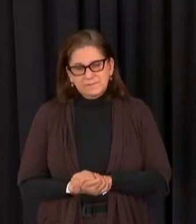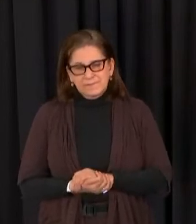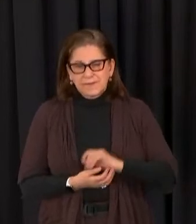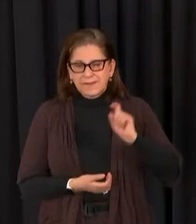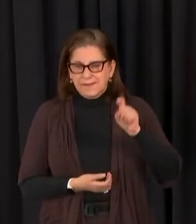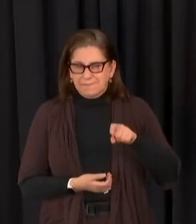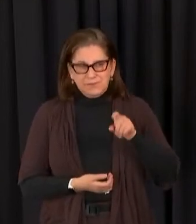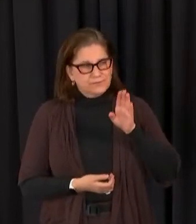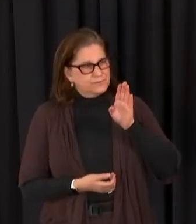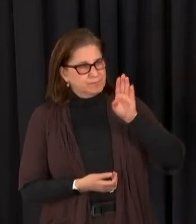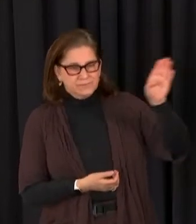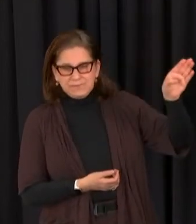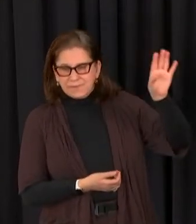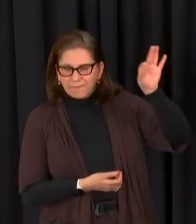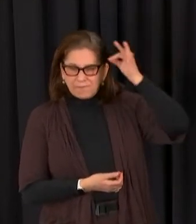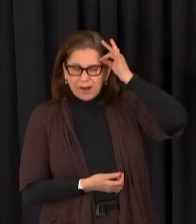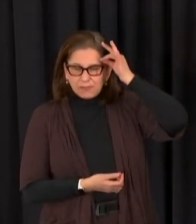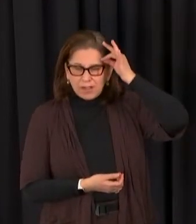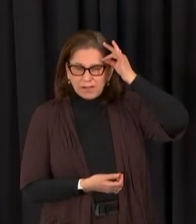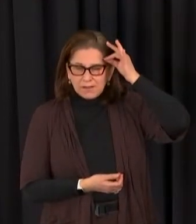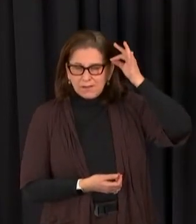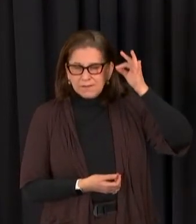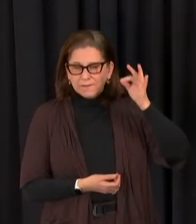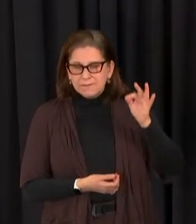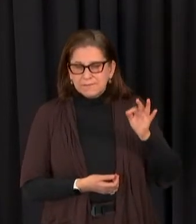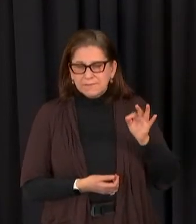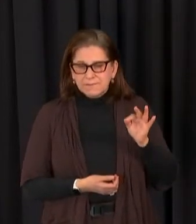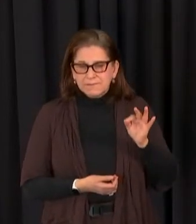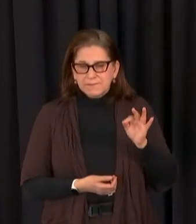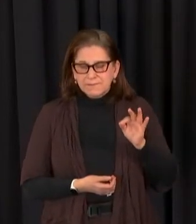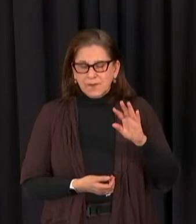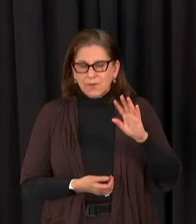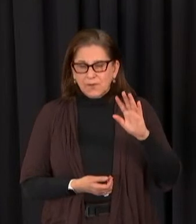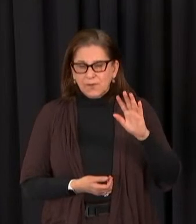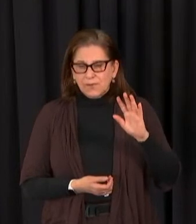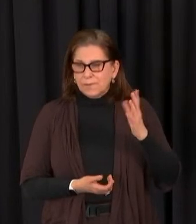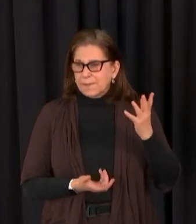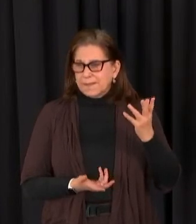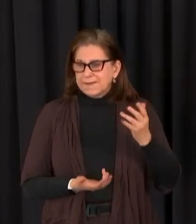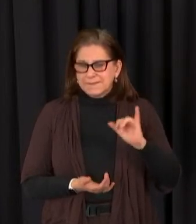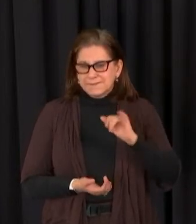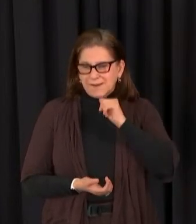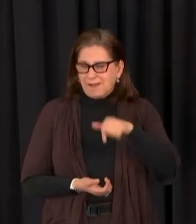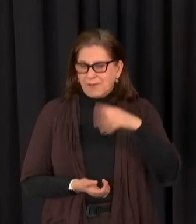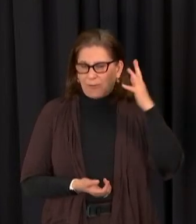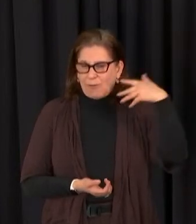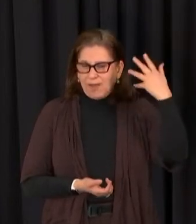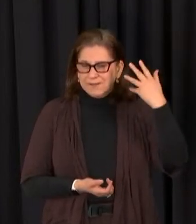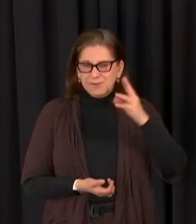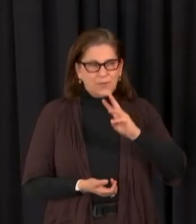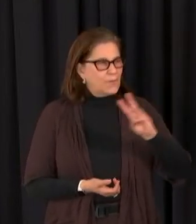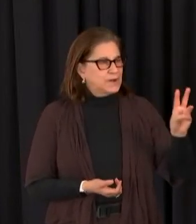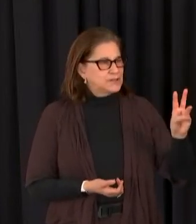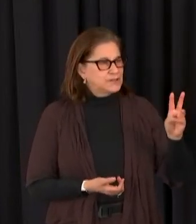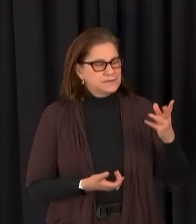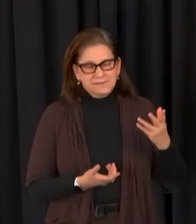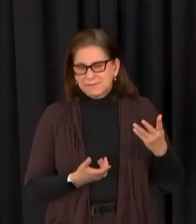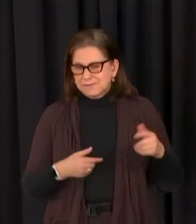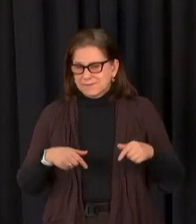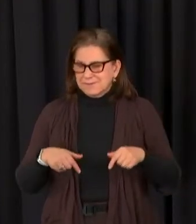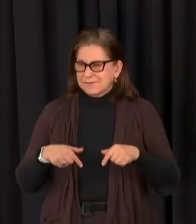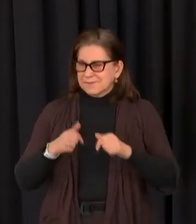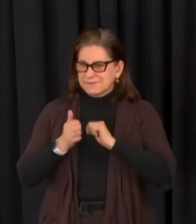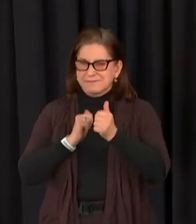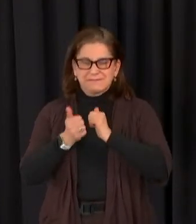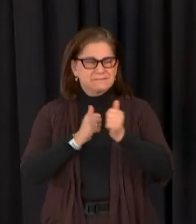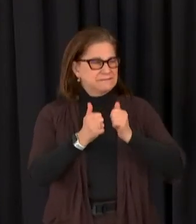would be the wild, wild west of localities going it on their own. And we saw